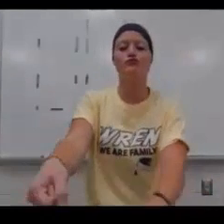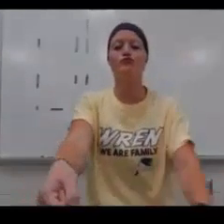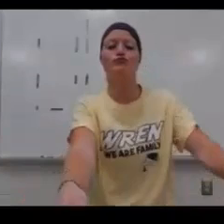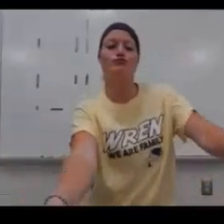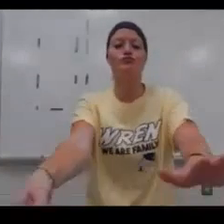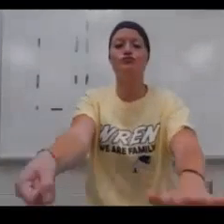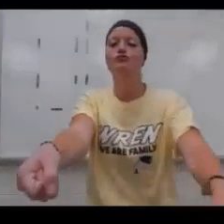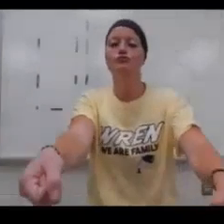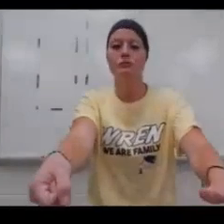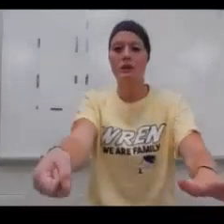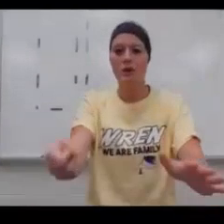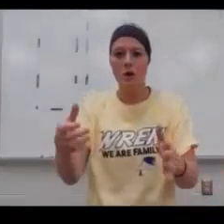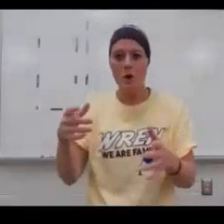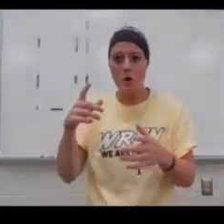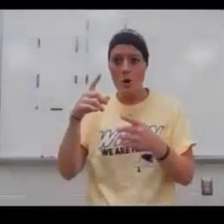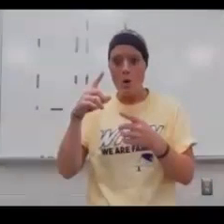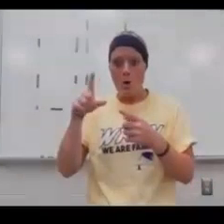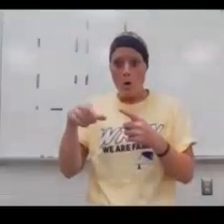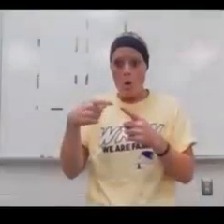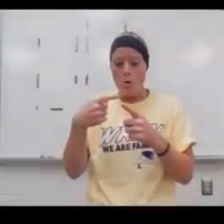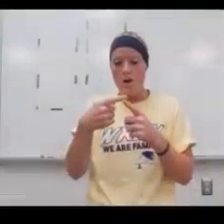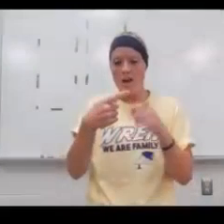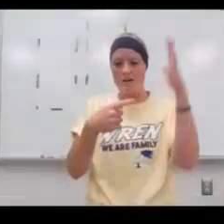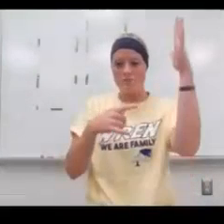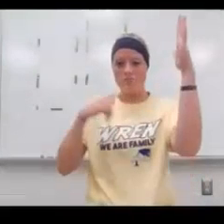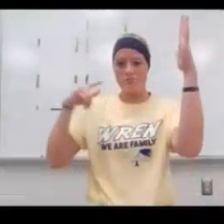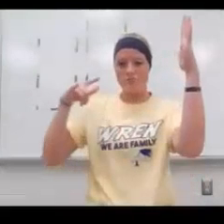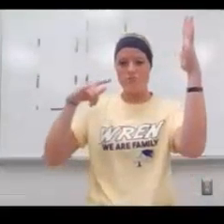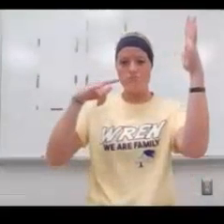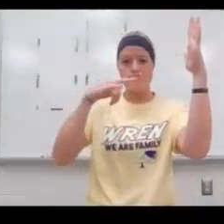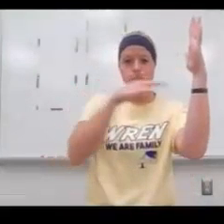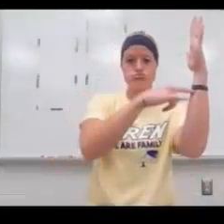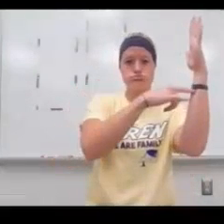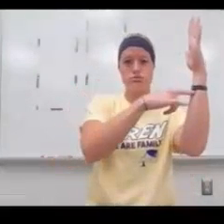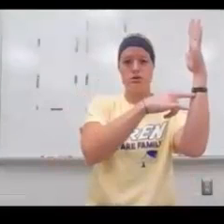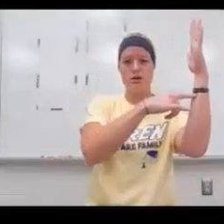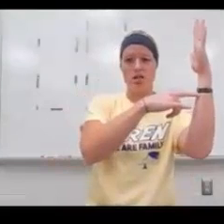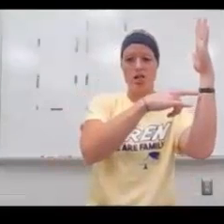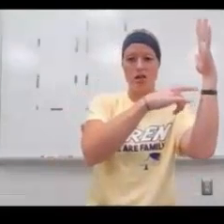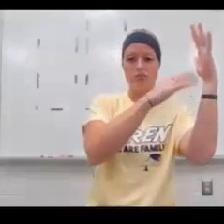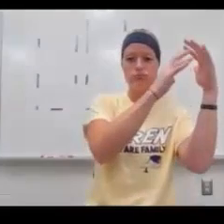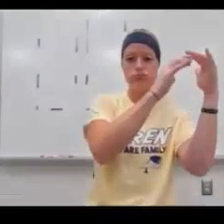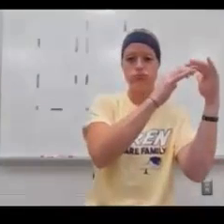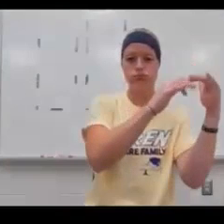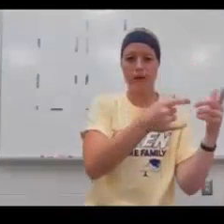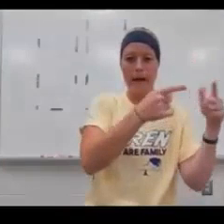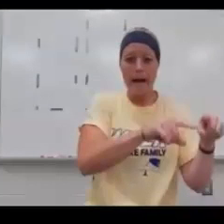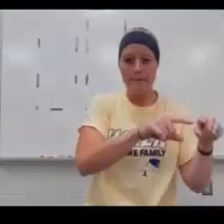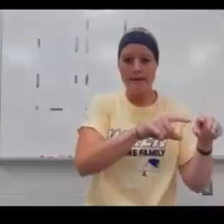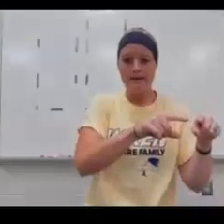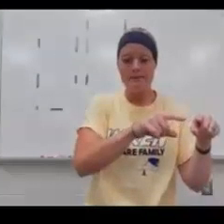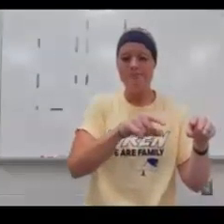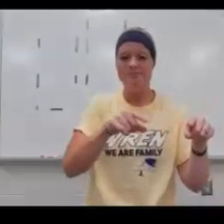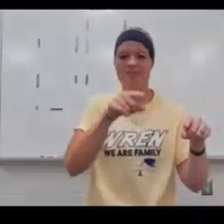The dog barks and pulls the blind man where it's safe. So when the first plane hit